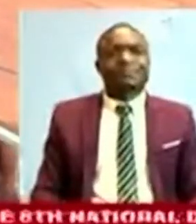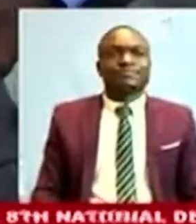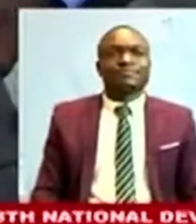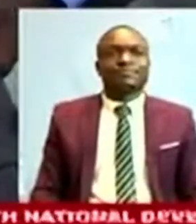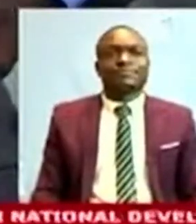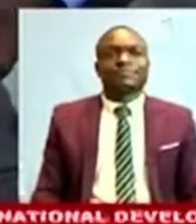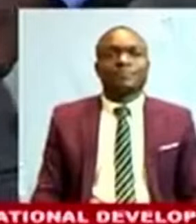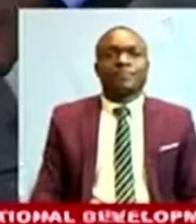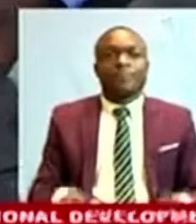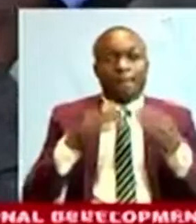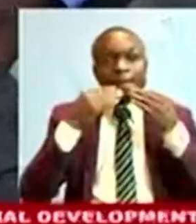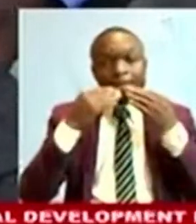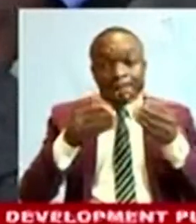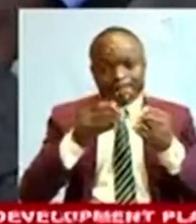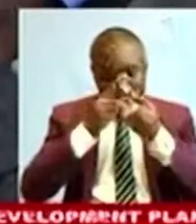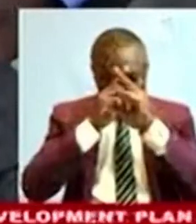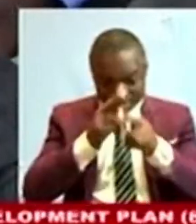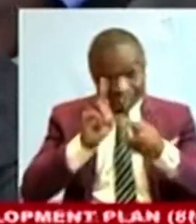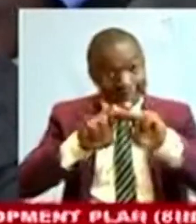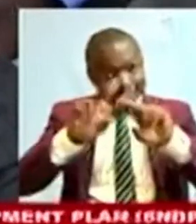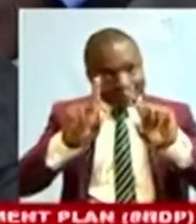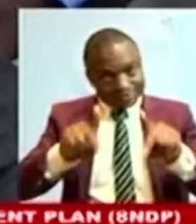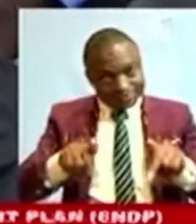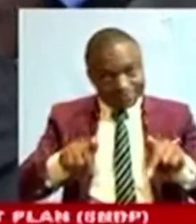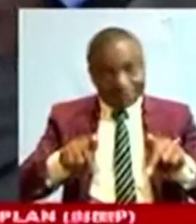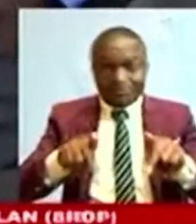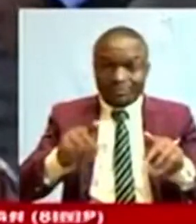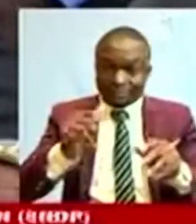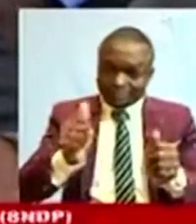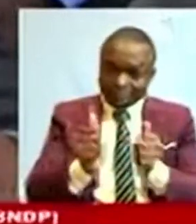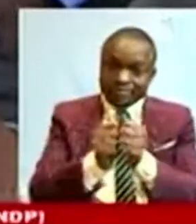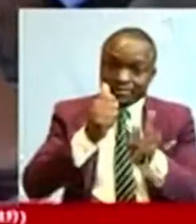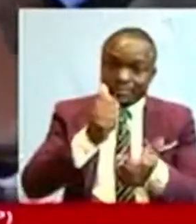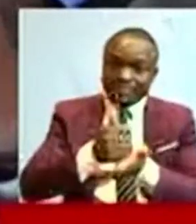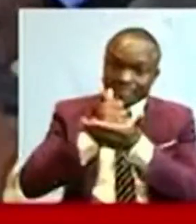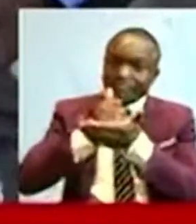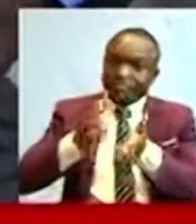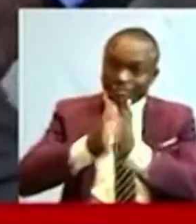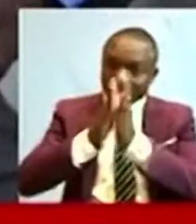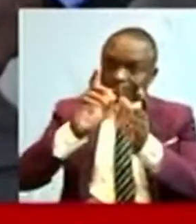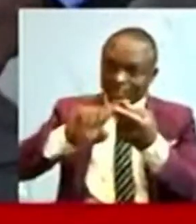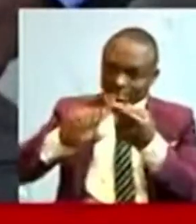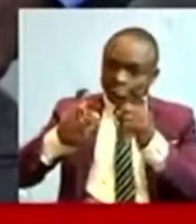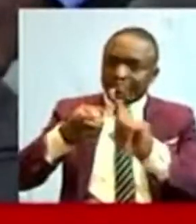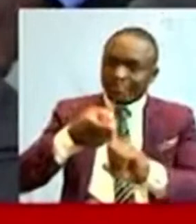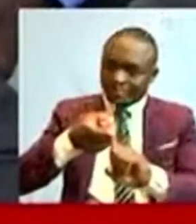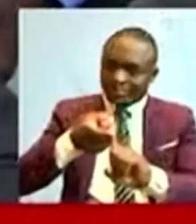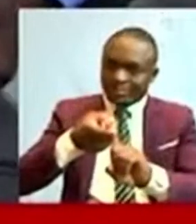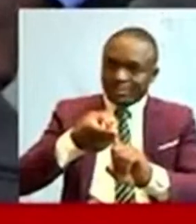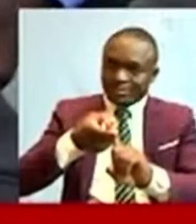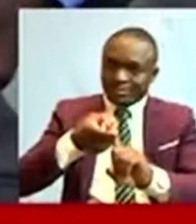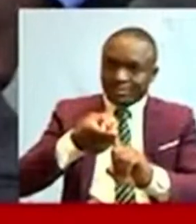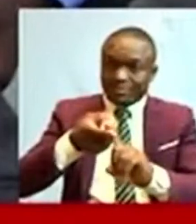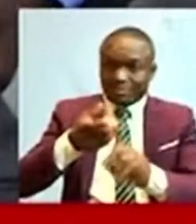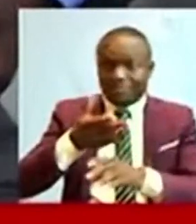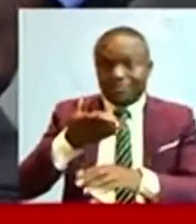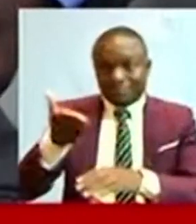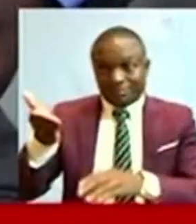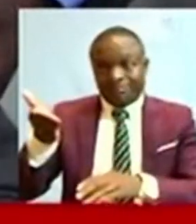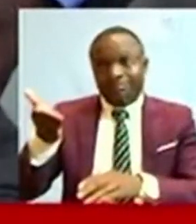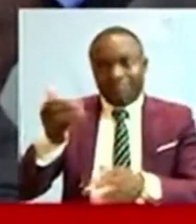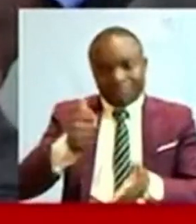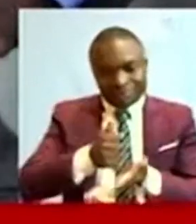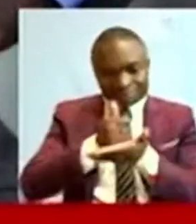Thank you, Honorable Chairperson. With your indulgence, I will be asking my colleagues to chip in as